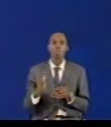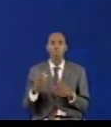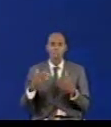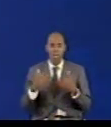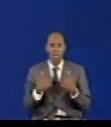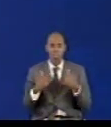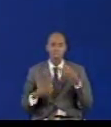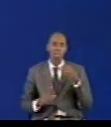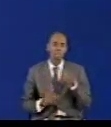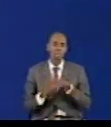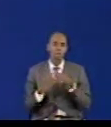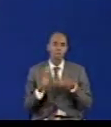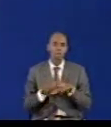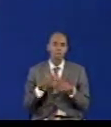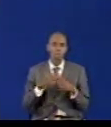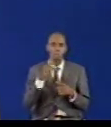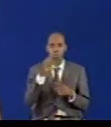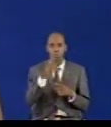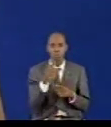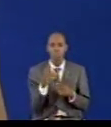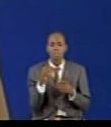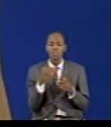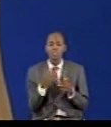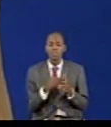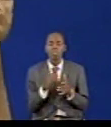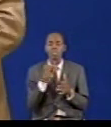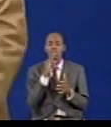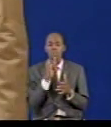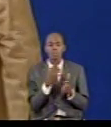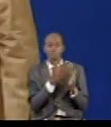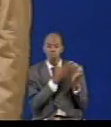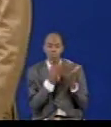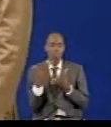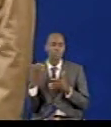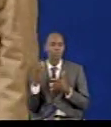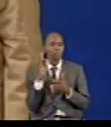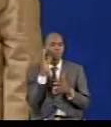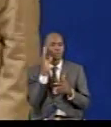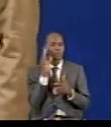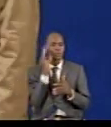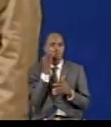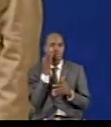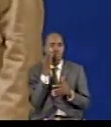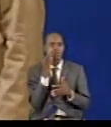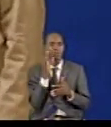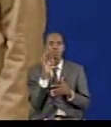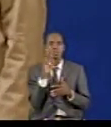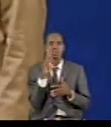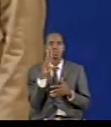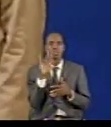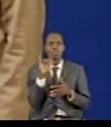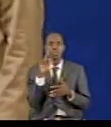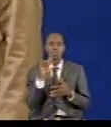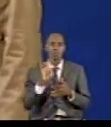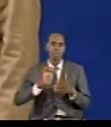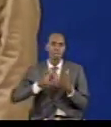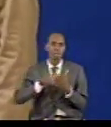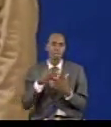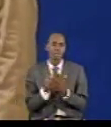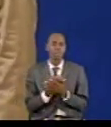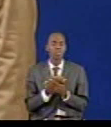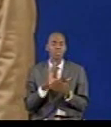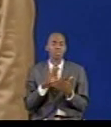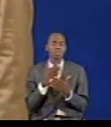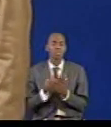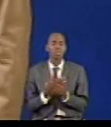you, it's bearing fruit, and that your religion is not in vain. Your